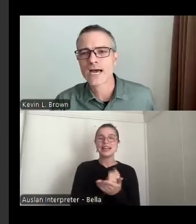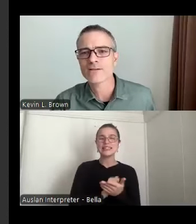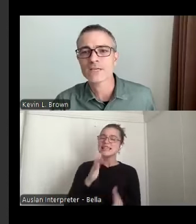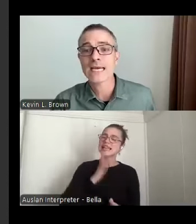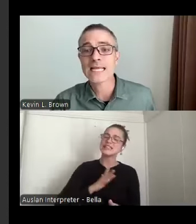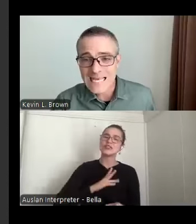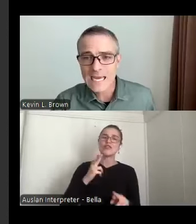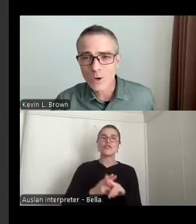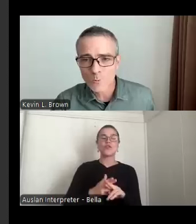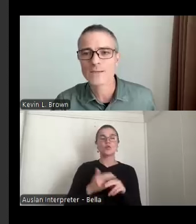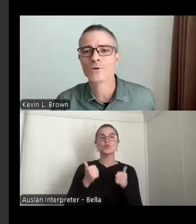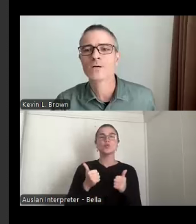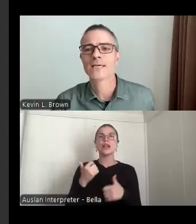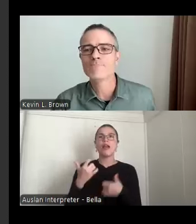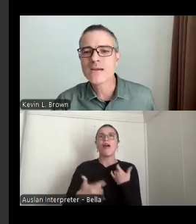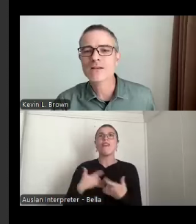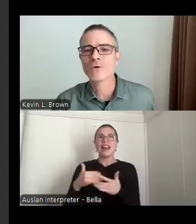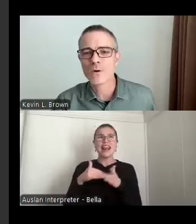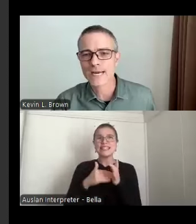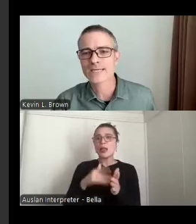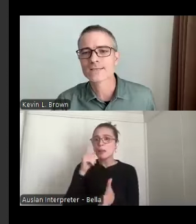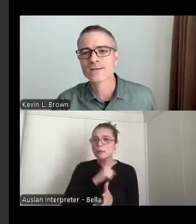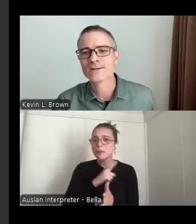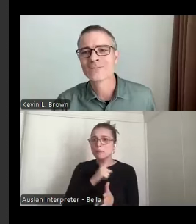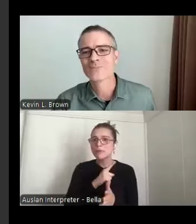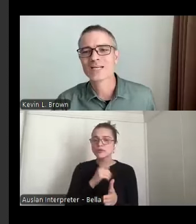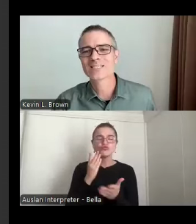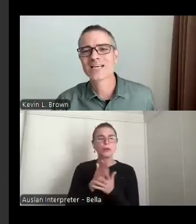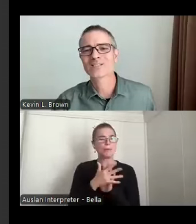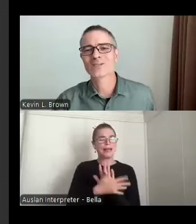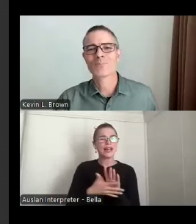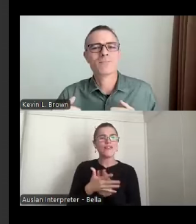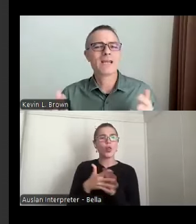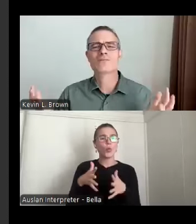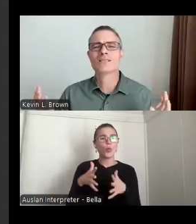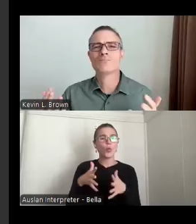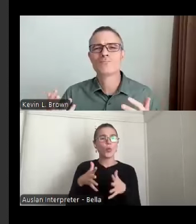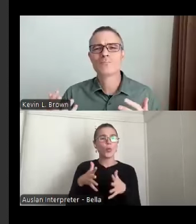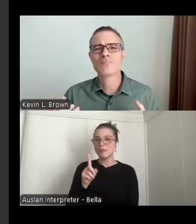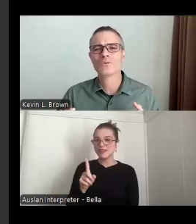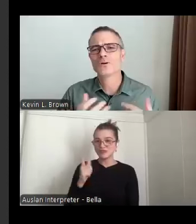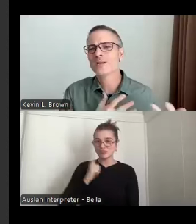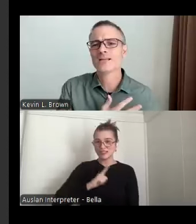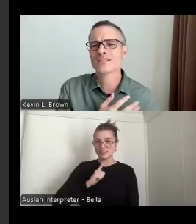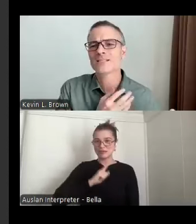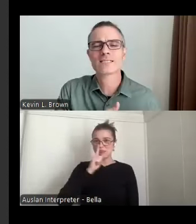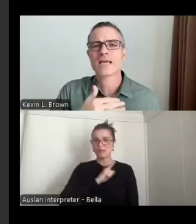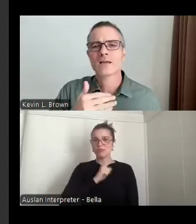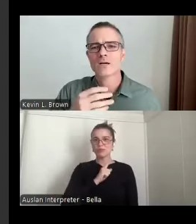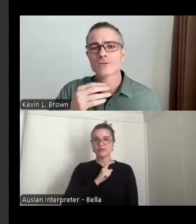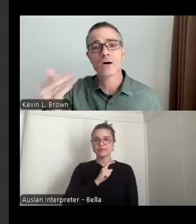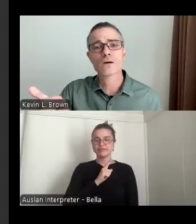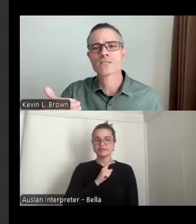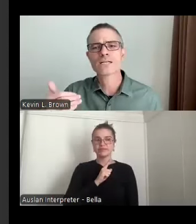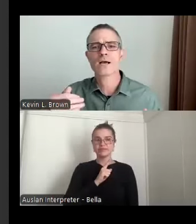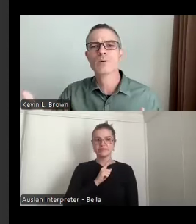civilized life, and they help people in meaningful ways. But he says, but the main reason people donate is not